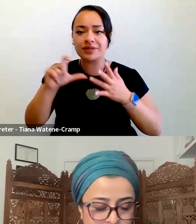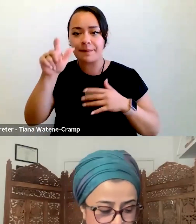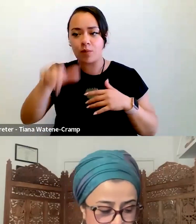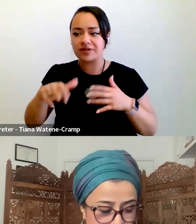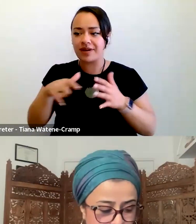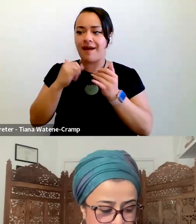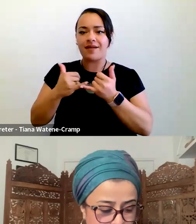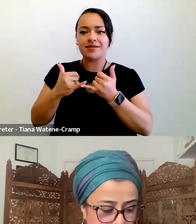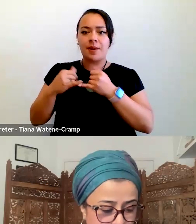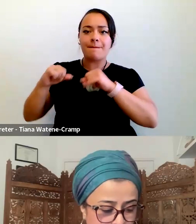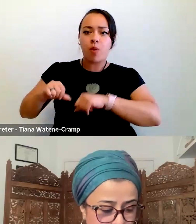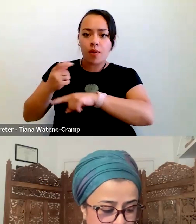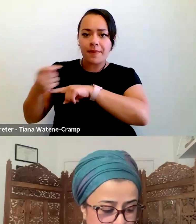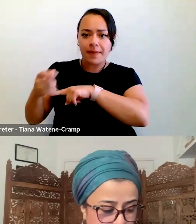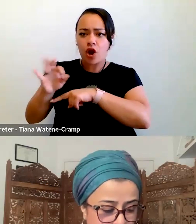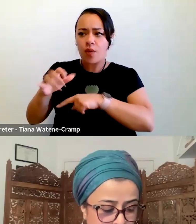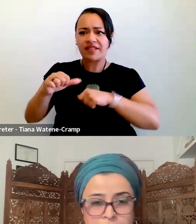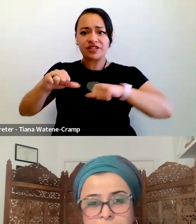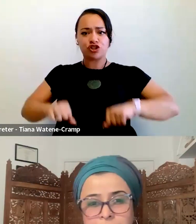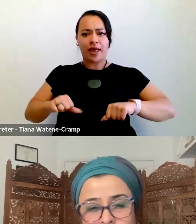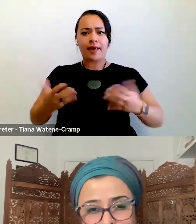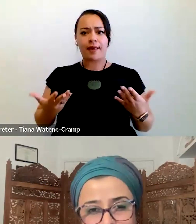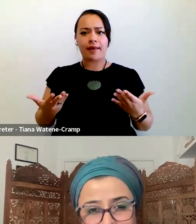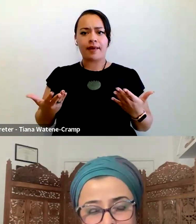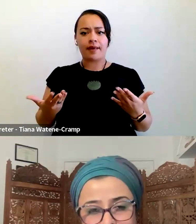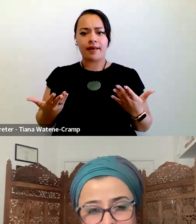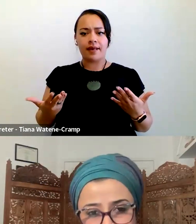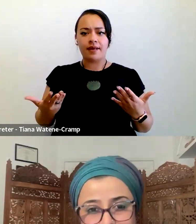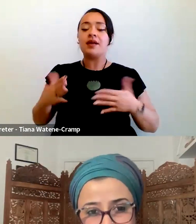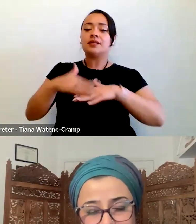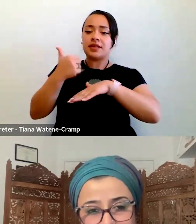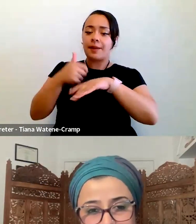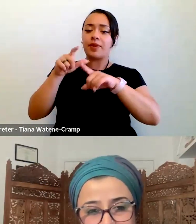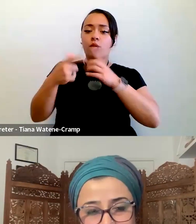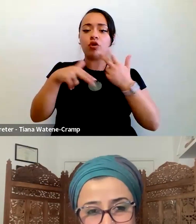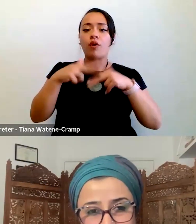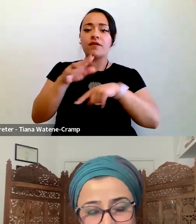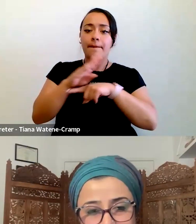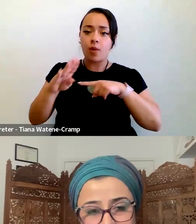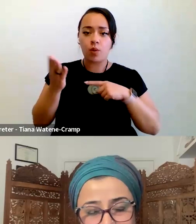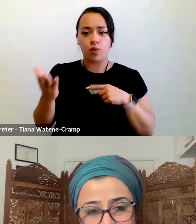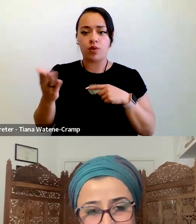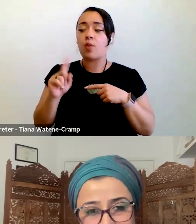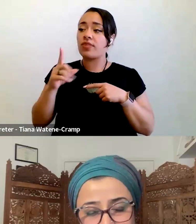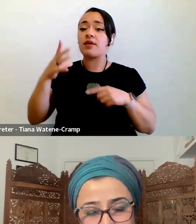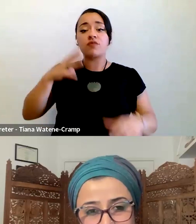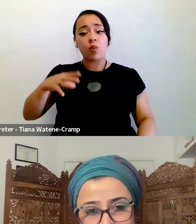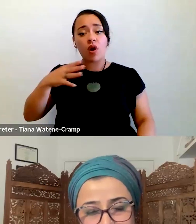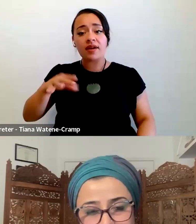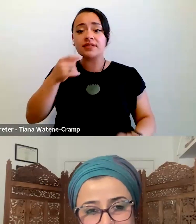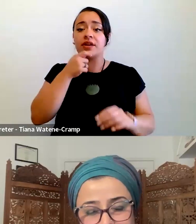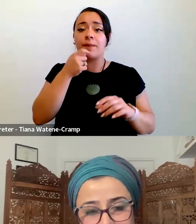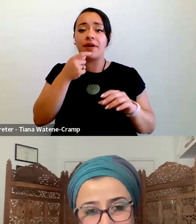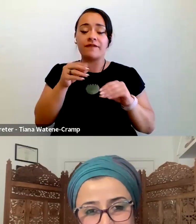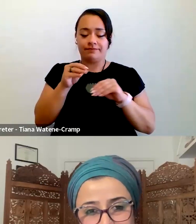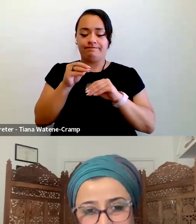Setting the organisation at the top, setting the culture of the board. What that's going to require is a little bit of